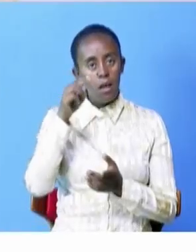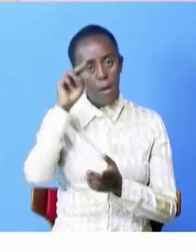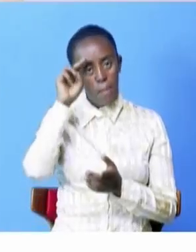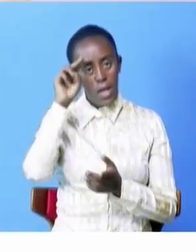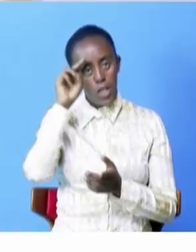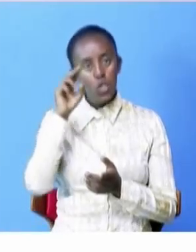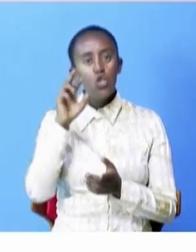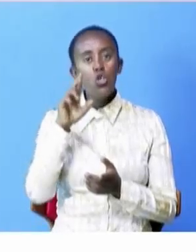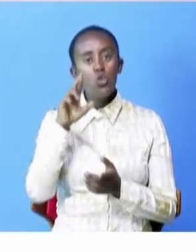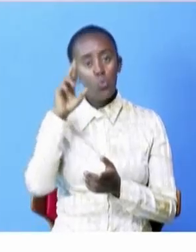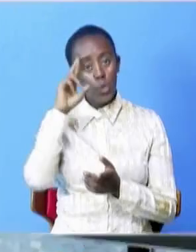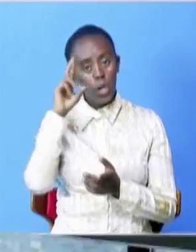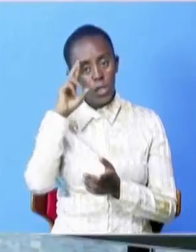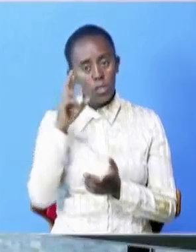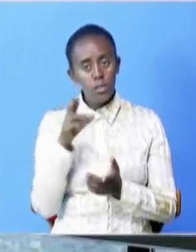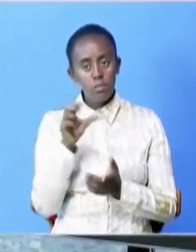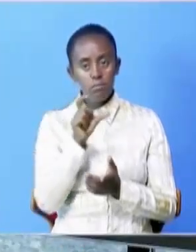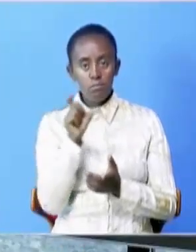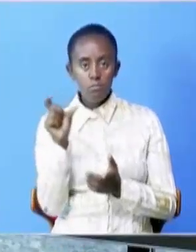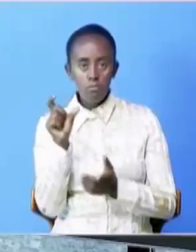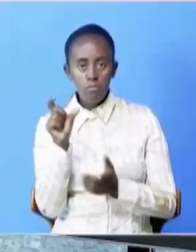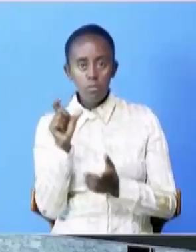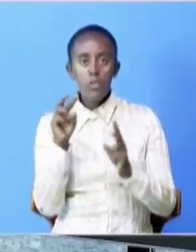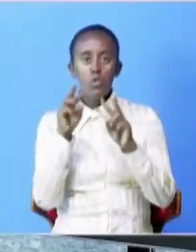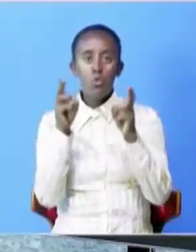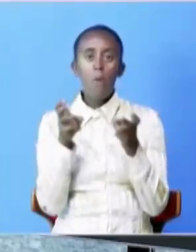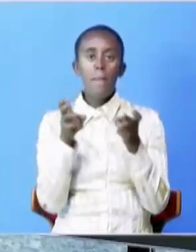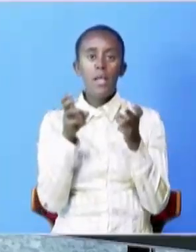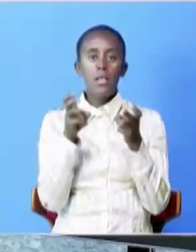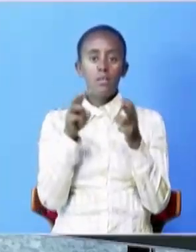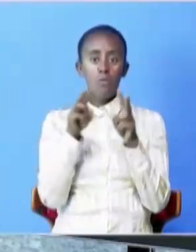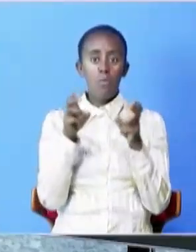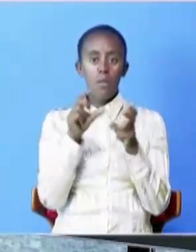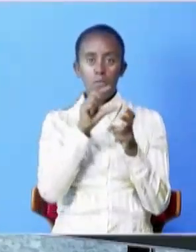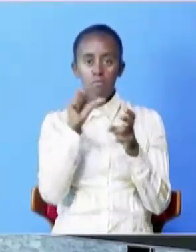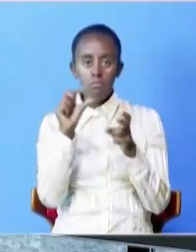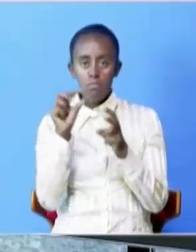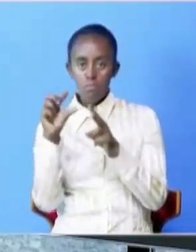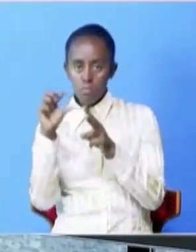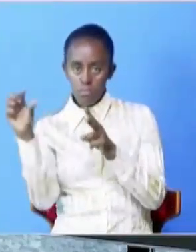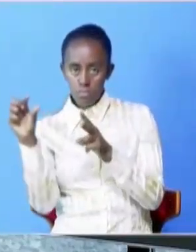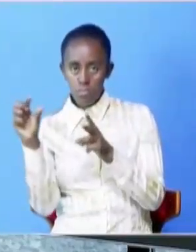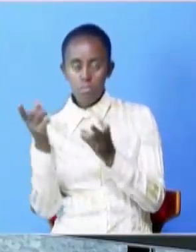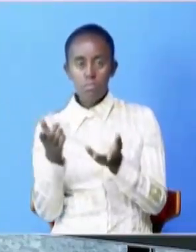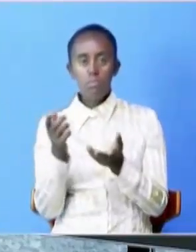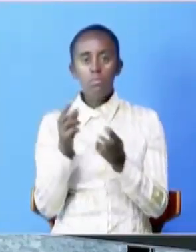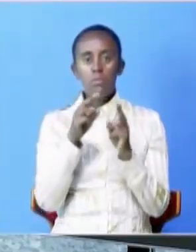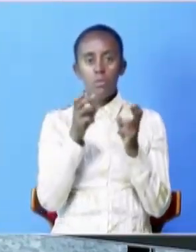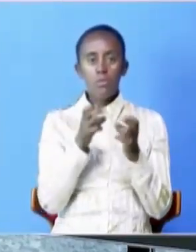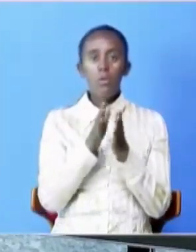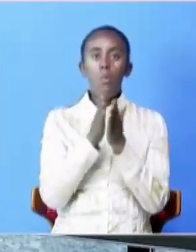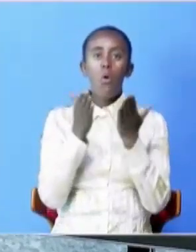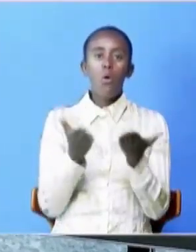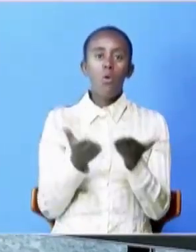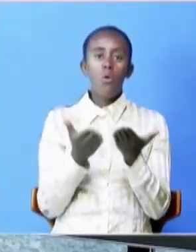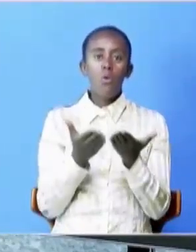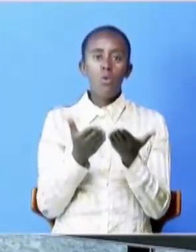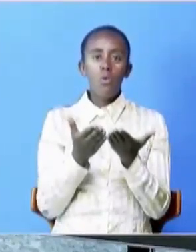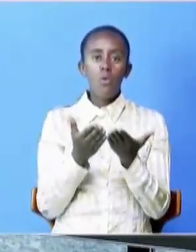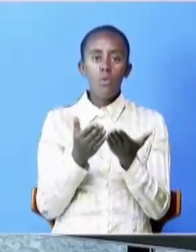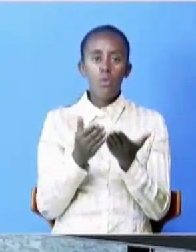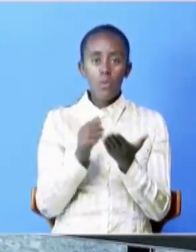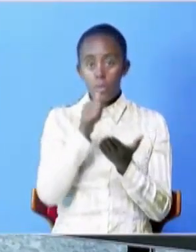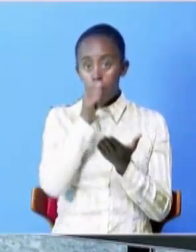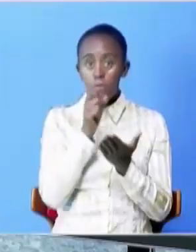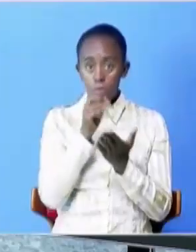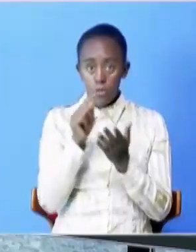Rudian. This is what? A topic. A topic. So it is a topic of a book. The secrets of